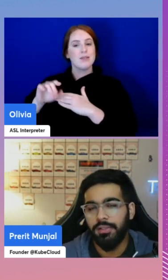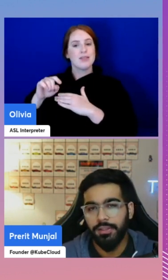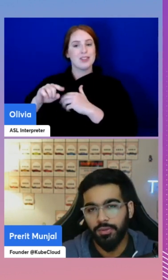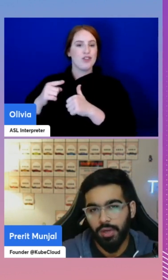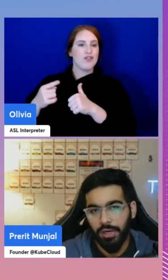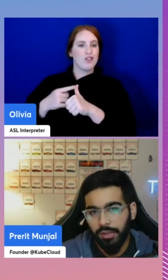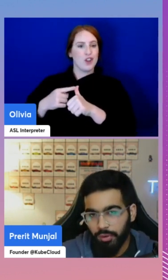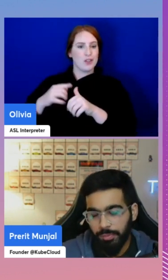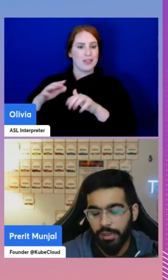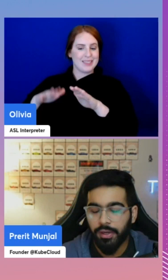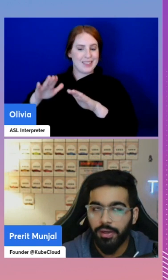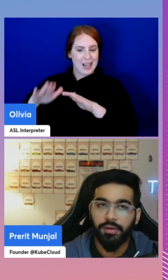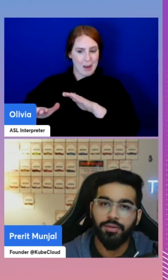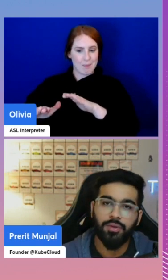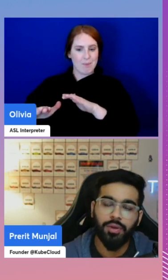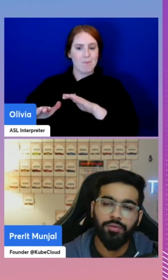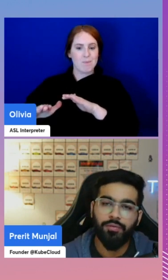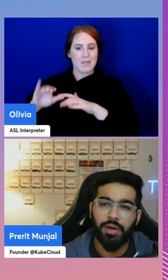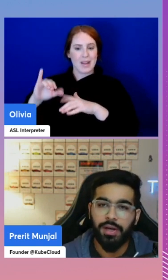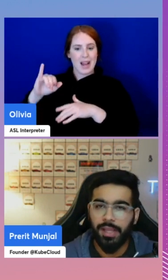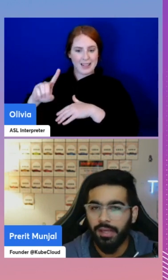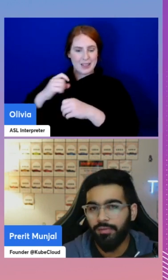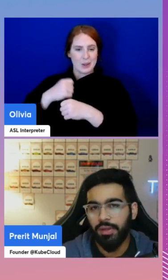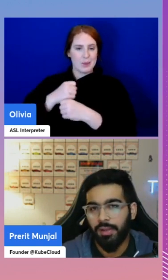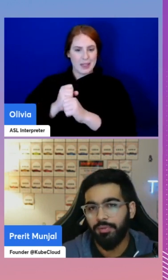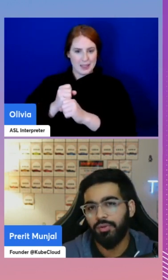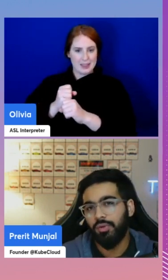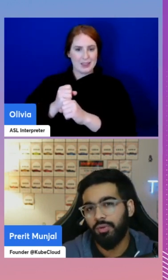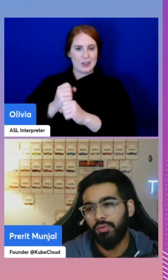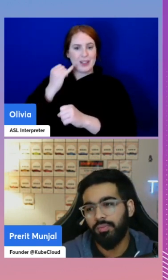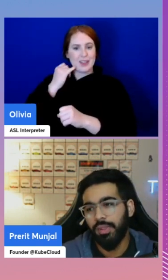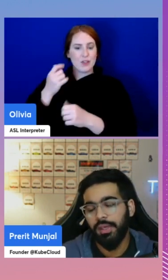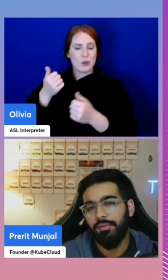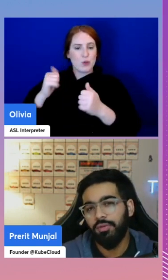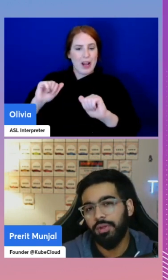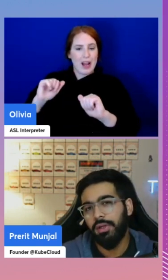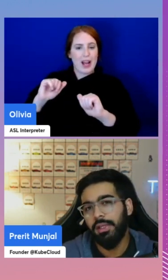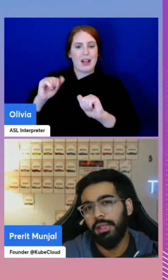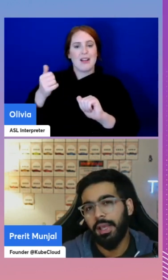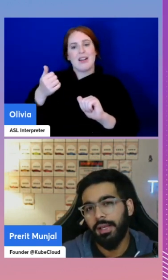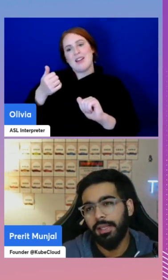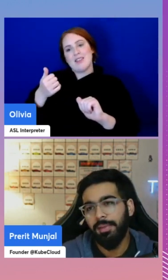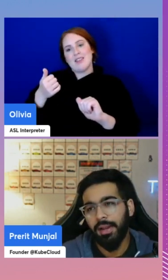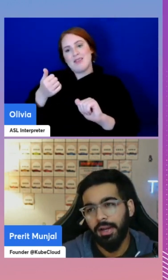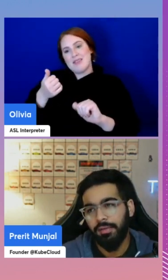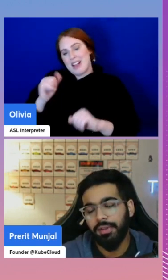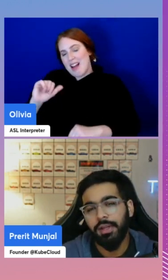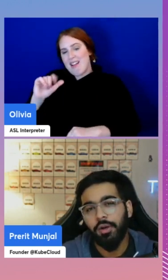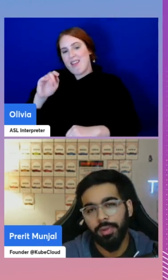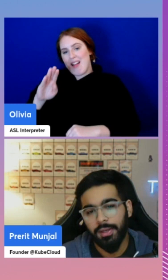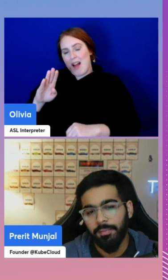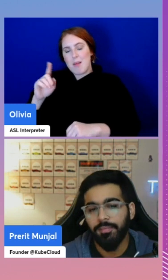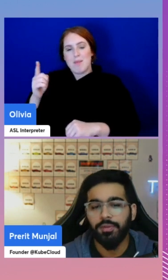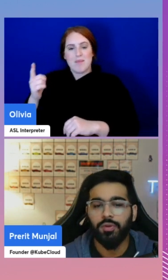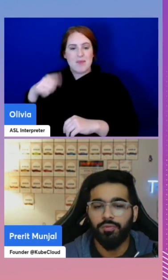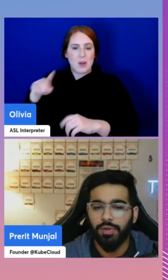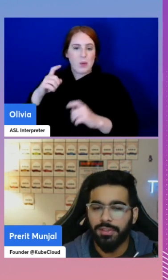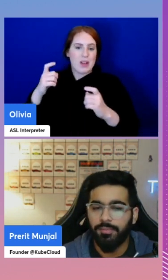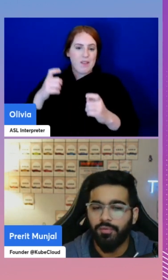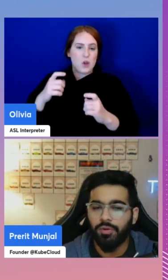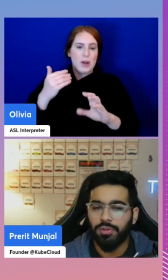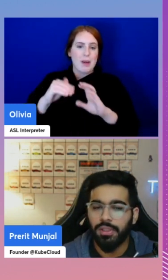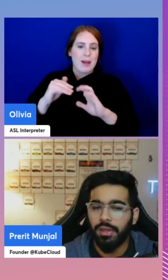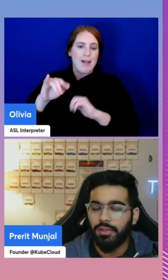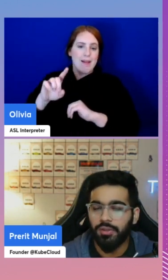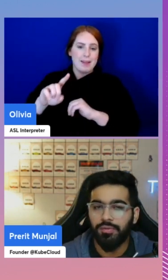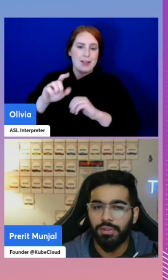that a G Suite ID would be created. So if you have tried any of the labs, so they give you generally an email ID with their domain name. So first